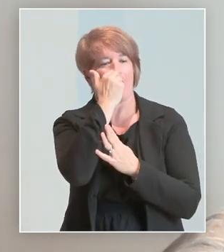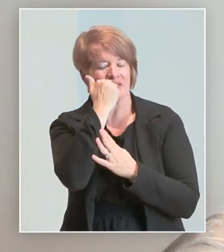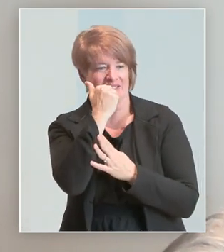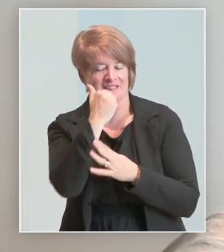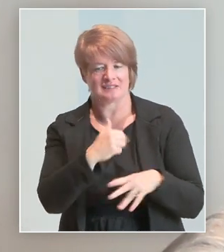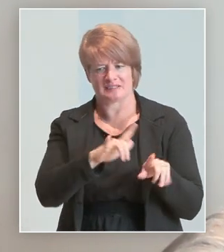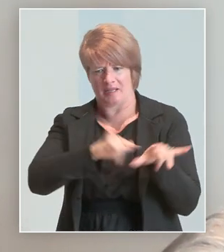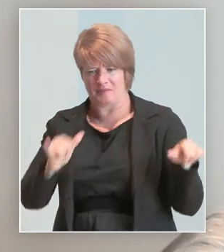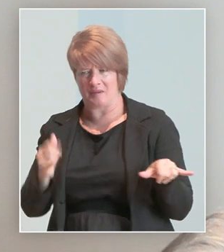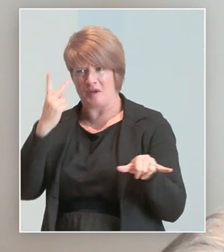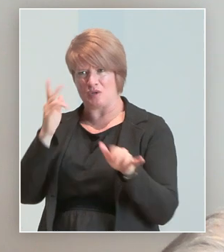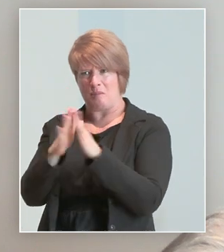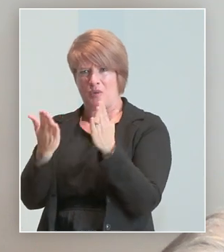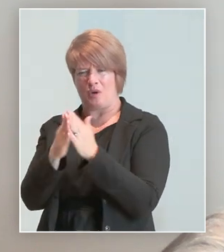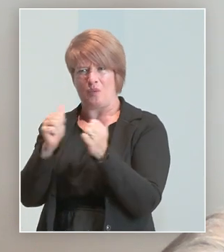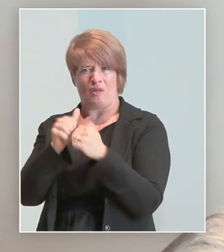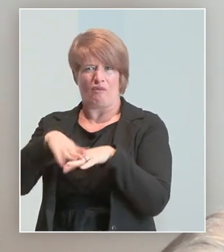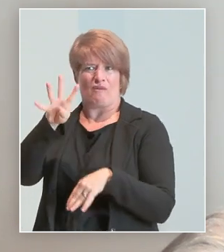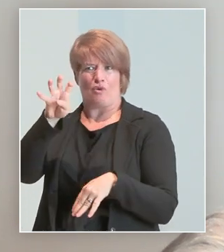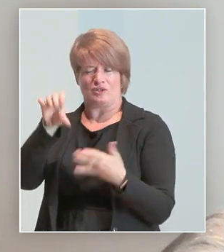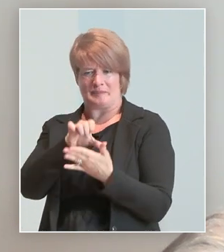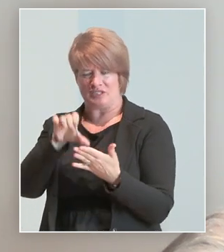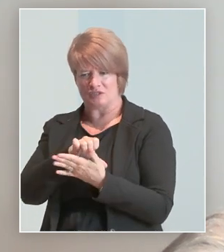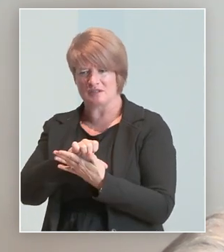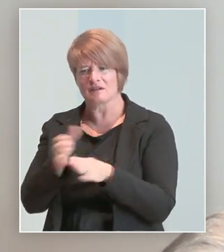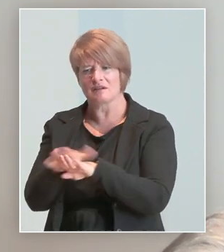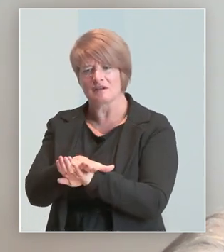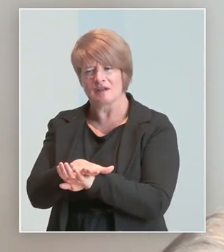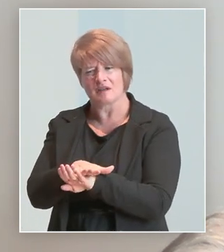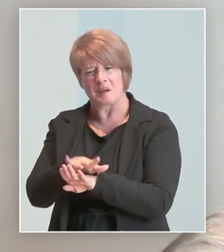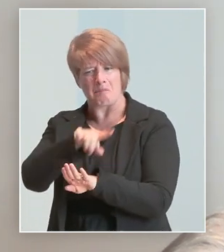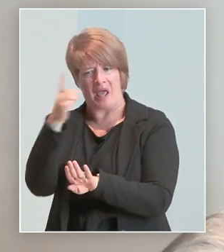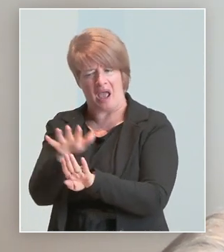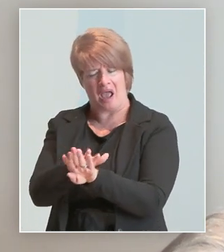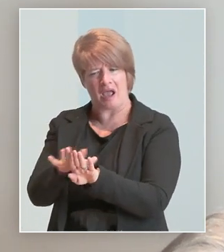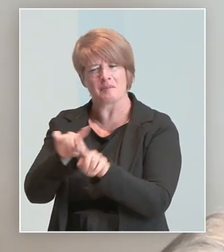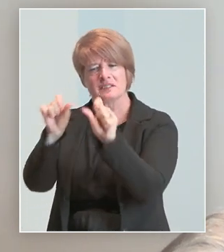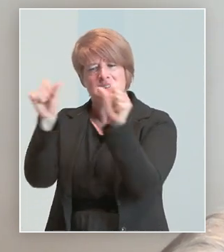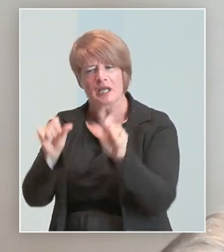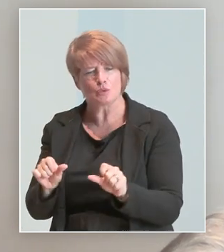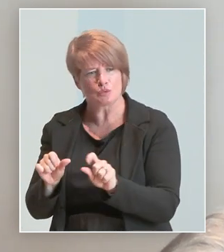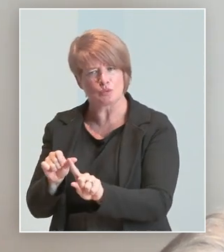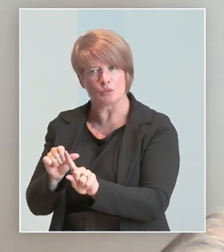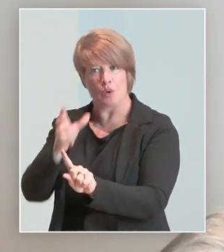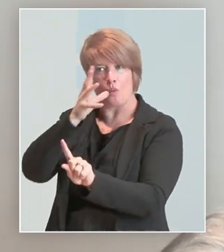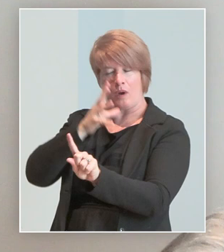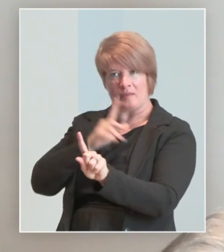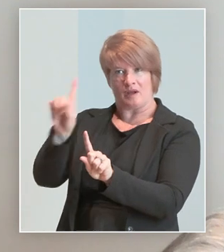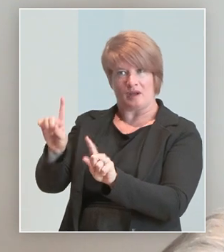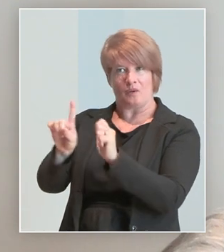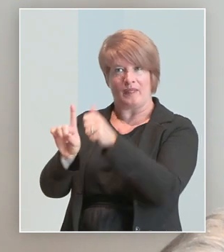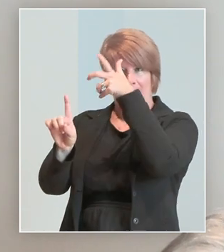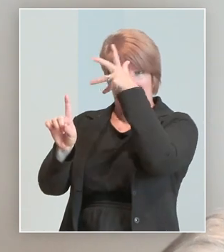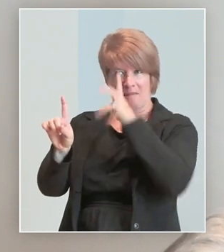plus page book on a shelf. A book with a mostly black cover, a marble statue of a woman being pursued by a man.